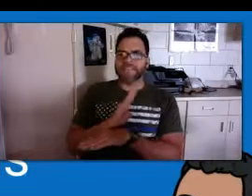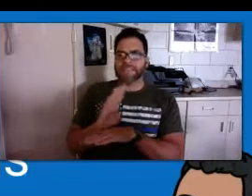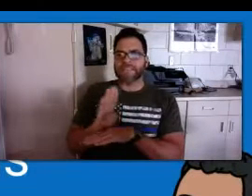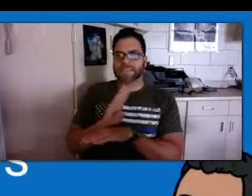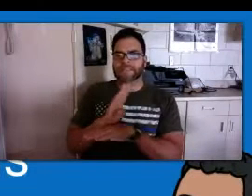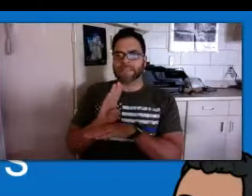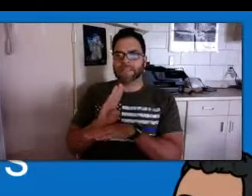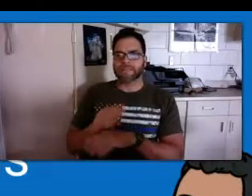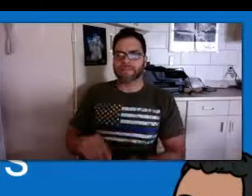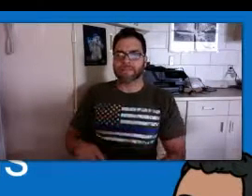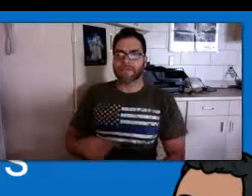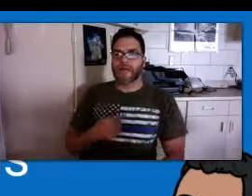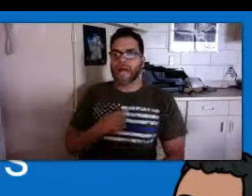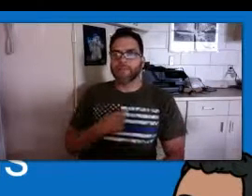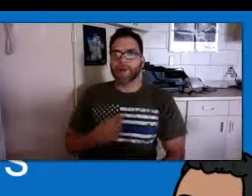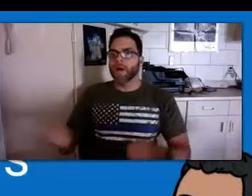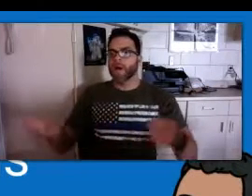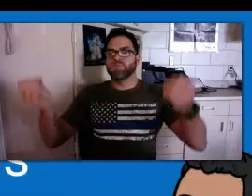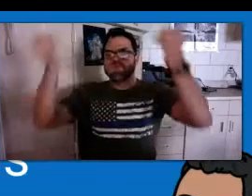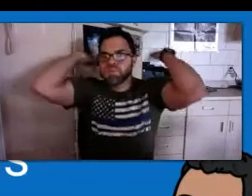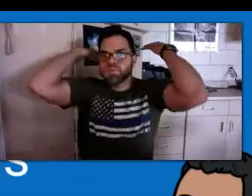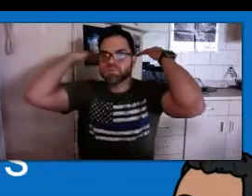I'm busy. I'm